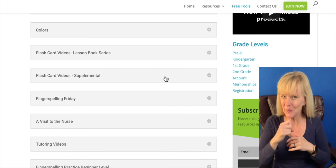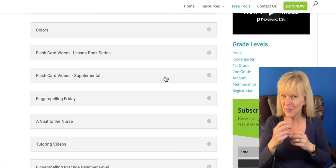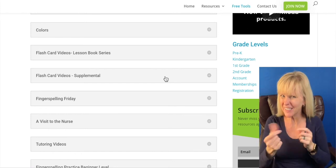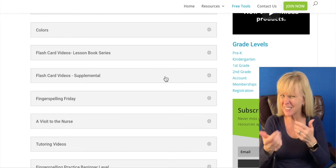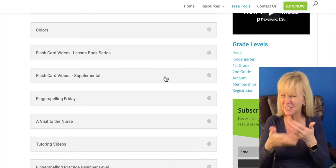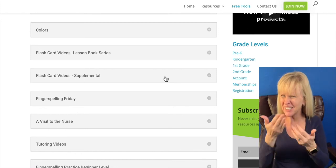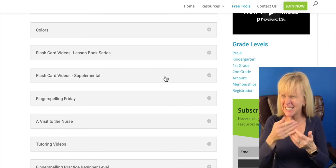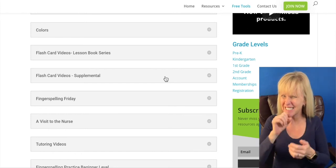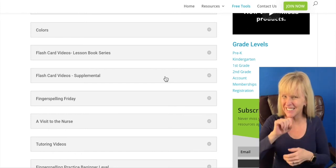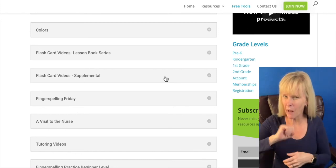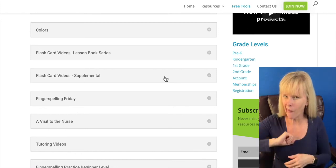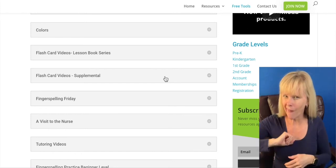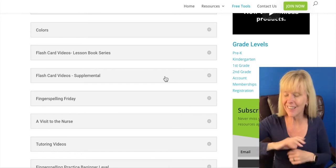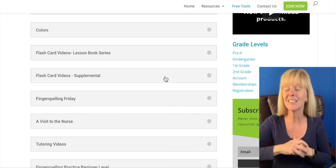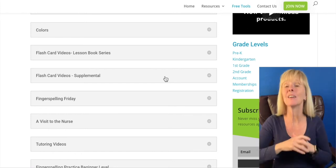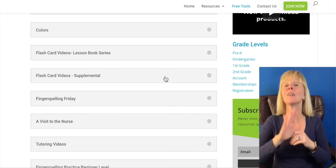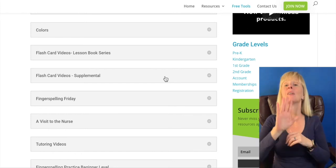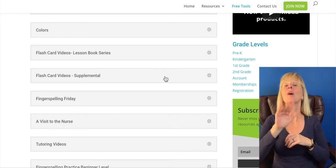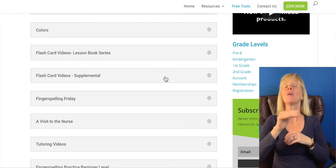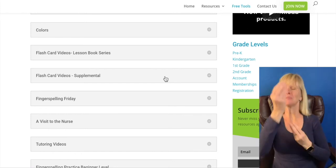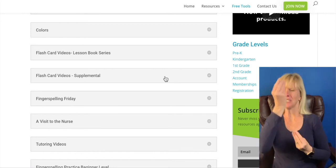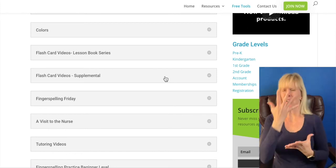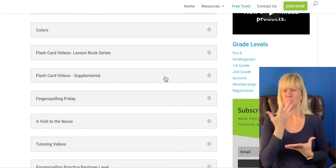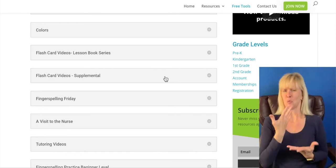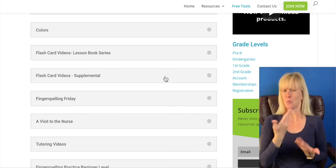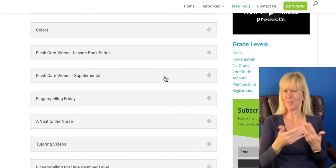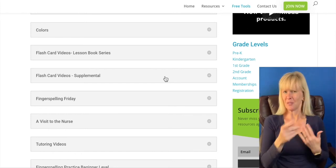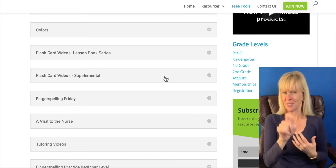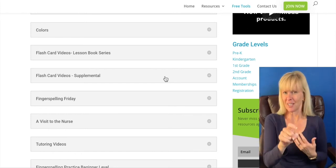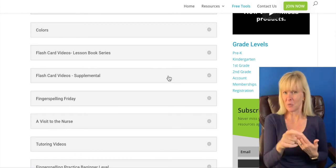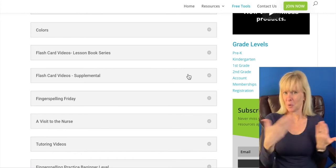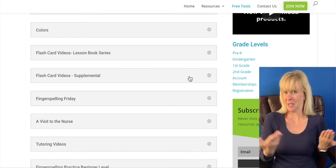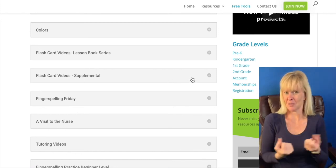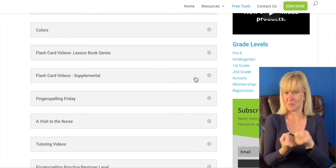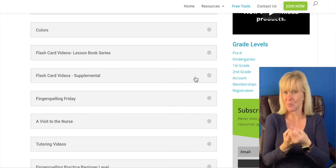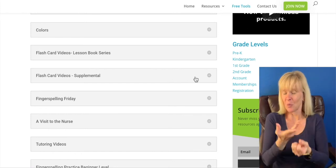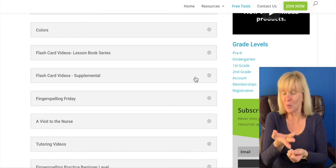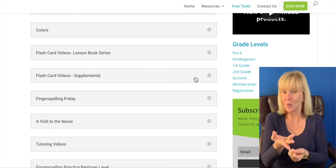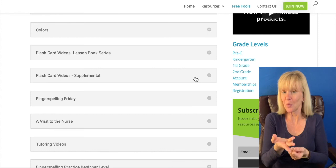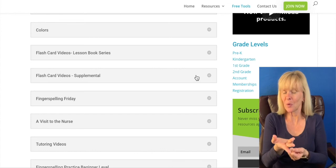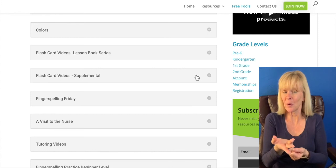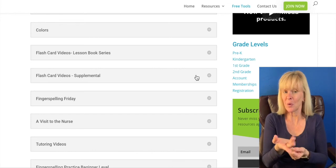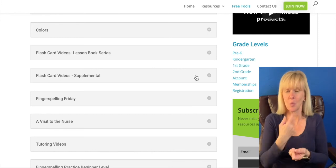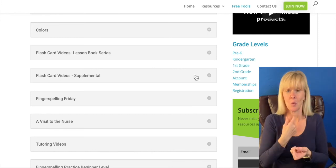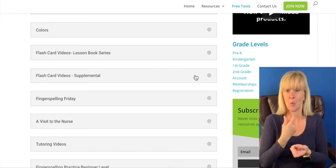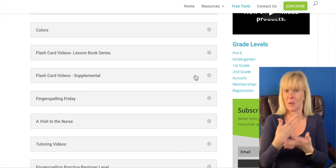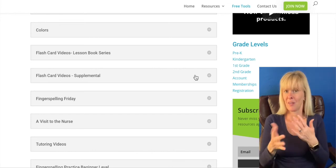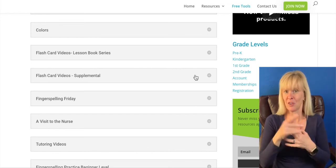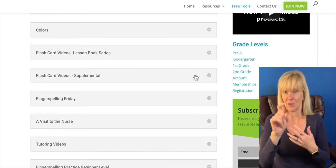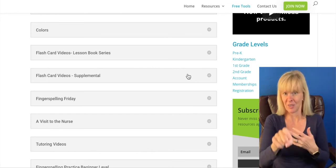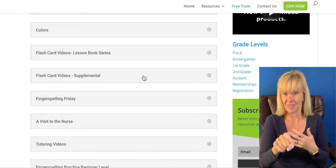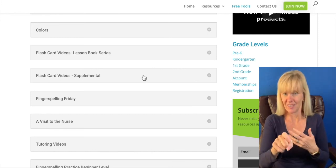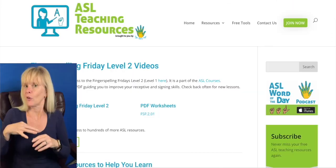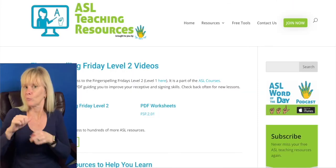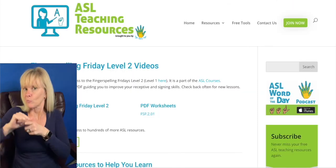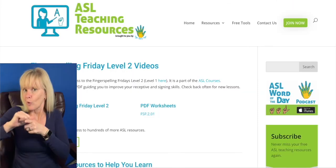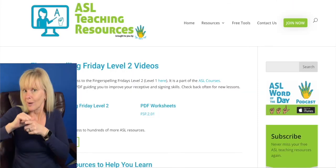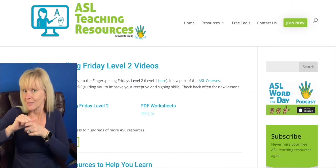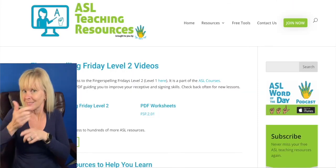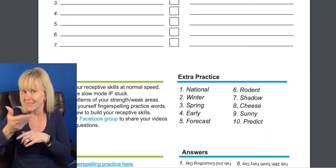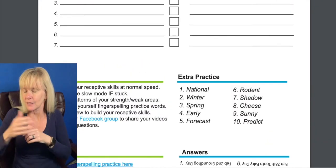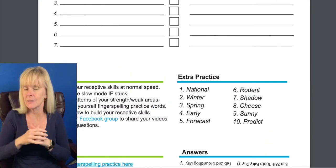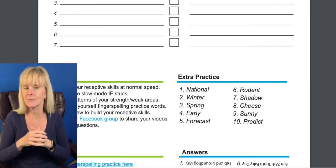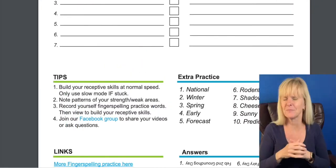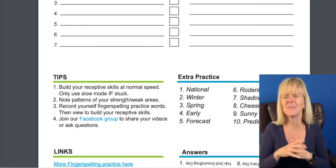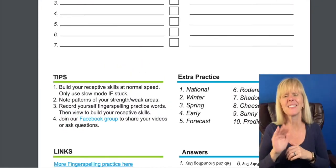Yes. Okay. By the way, let us know what you need because we're here for you. We are making adjustments as we hear your needs. Those